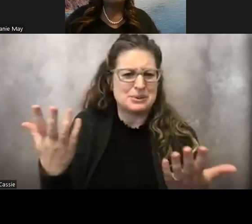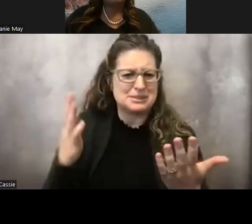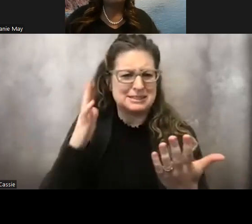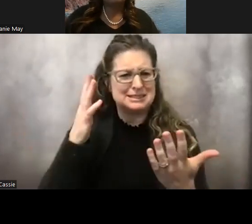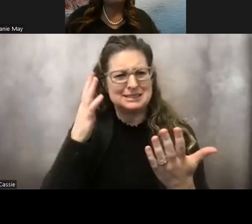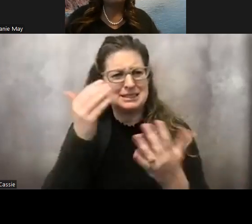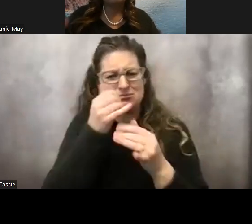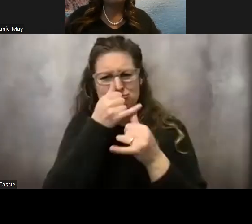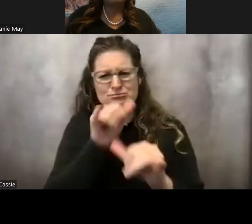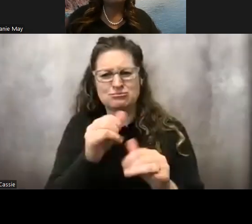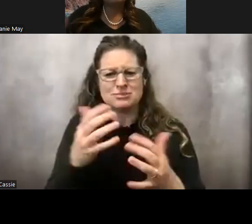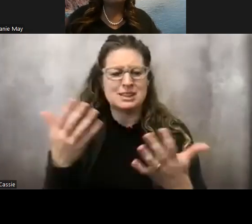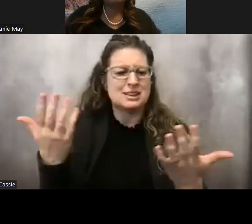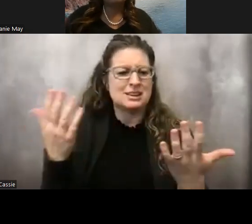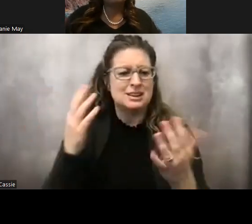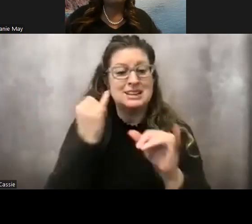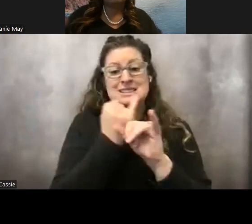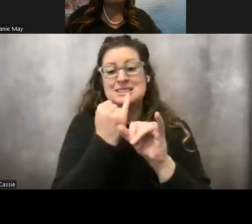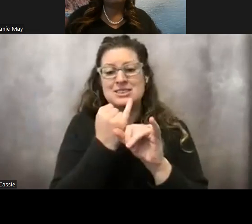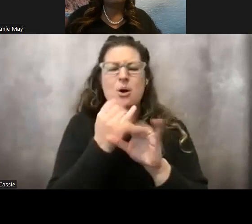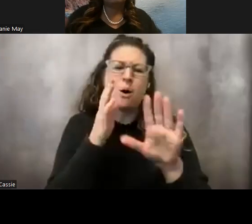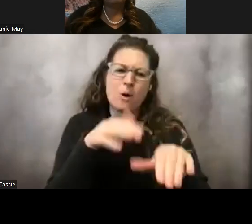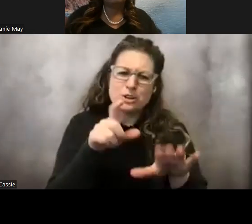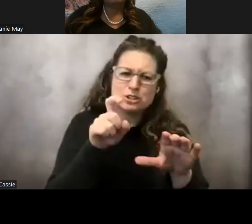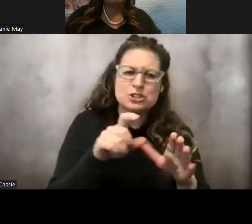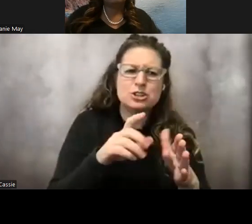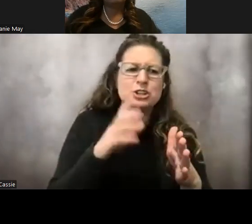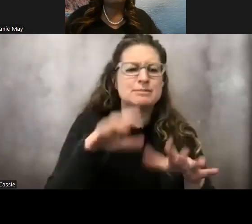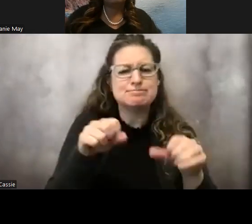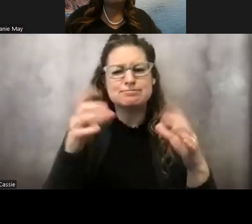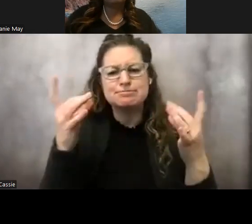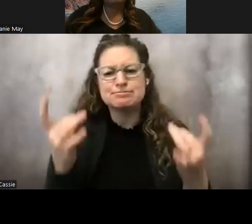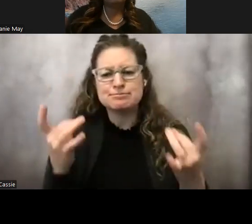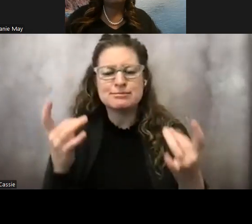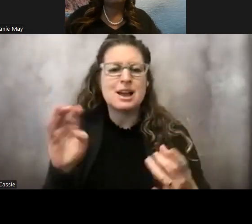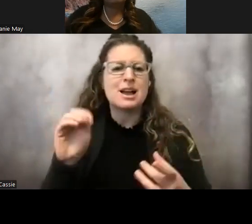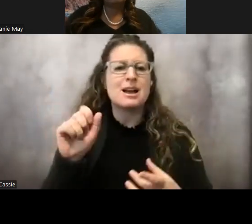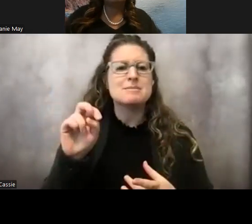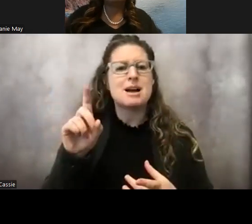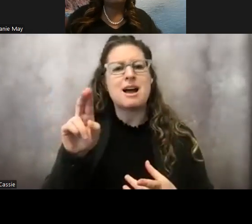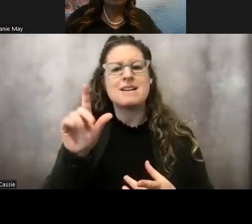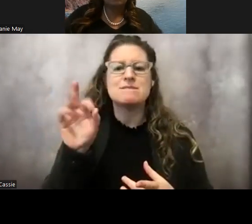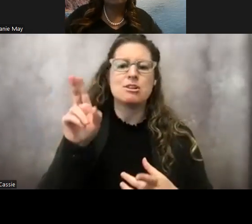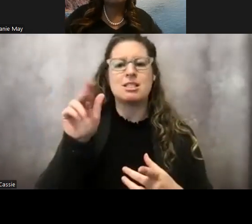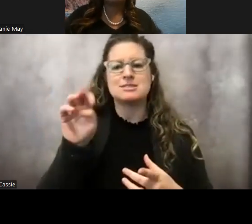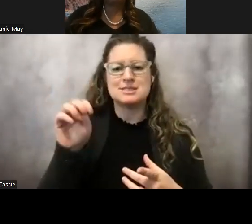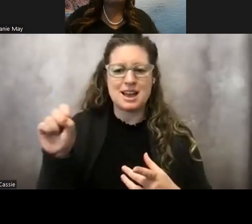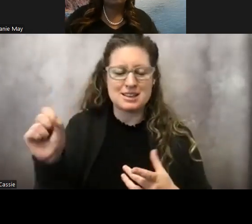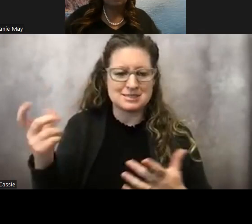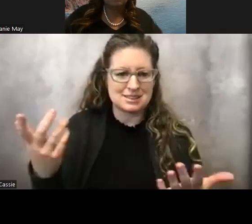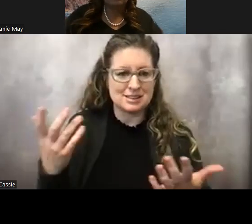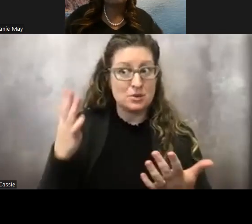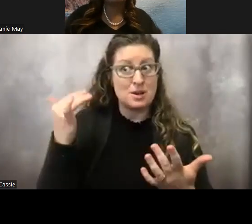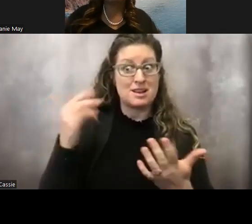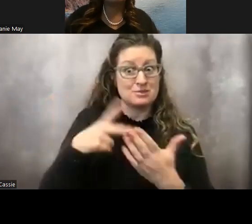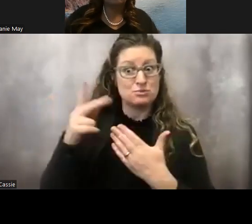institutions are very keen on mindfulness interventions because they're basically free. They put the onus on